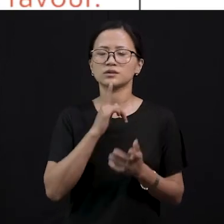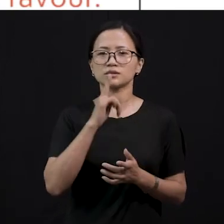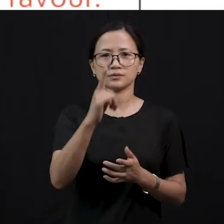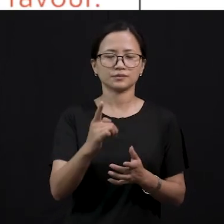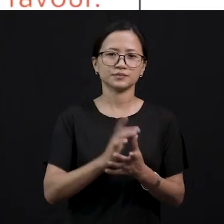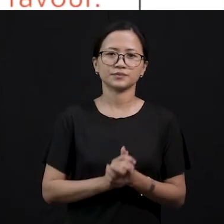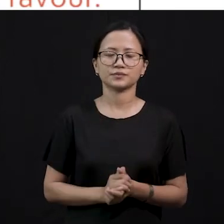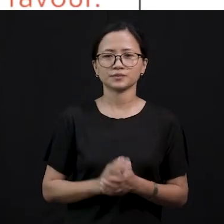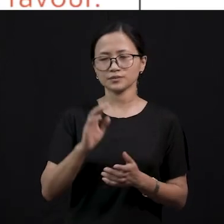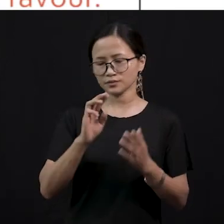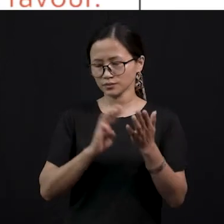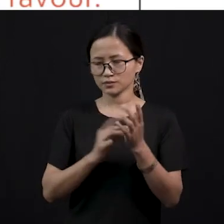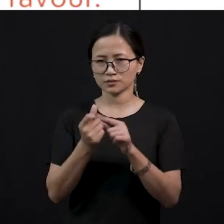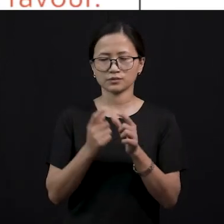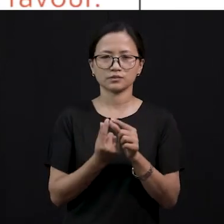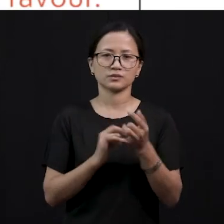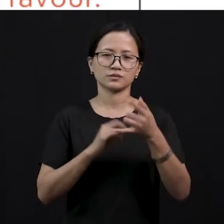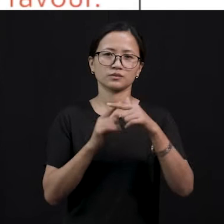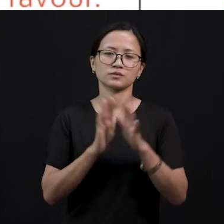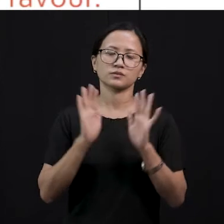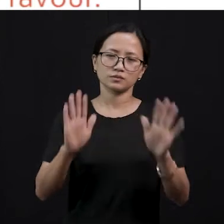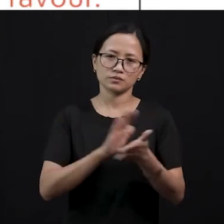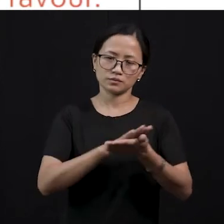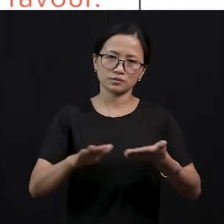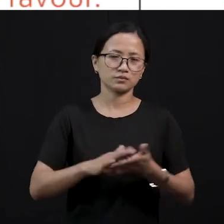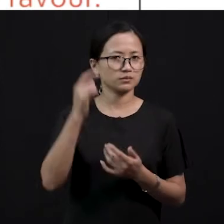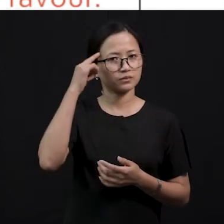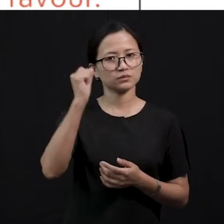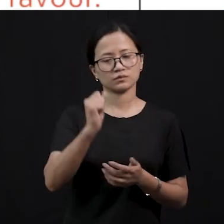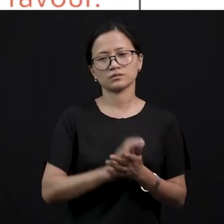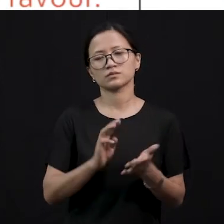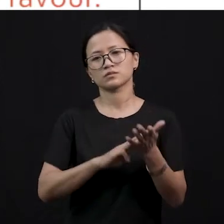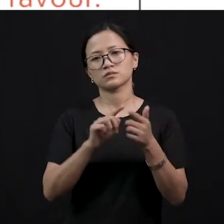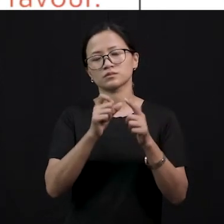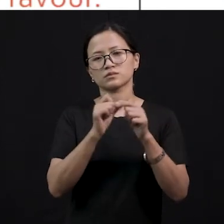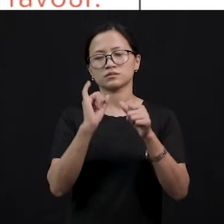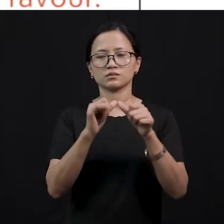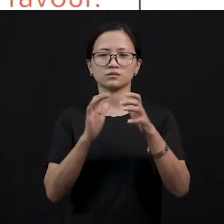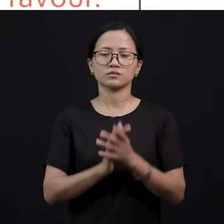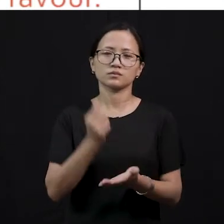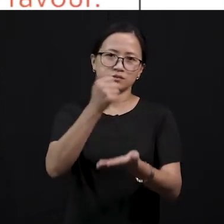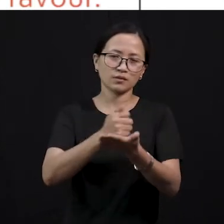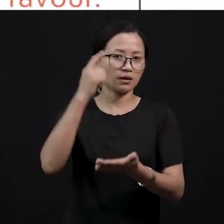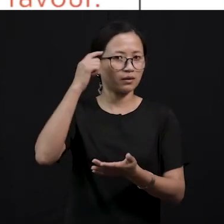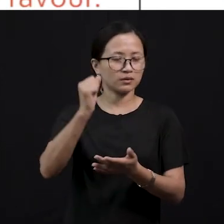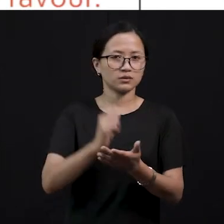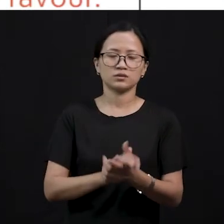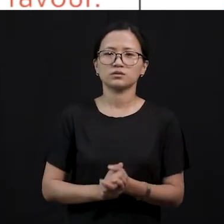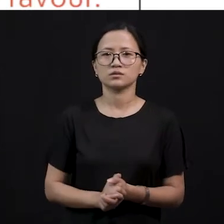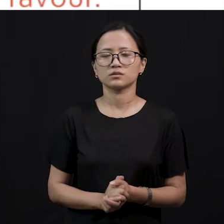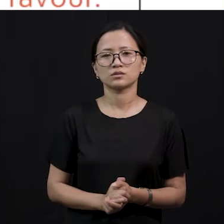the masses that these are the things that we have done. But remember, the media should remember that their role